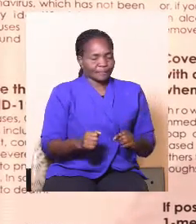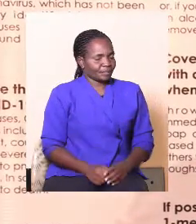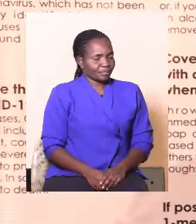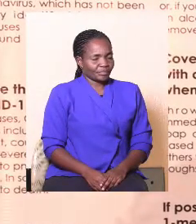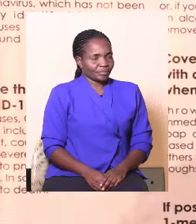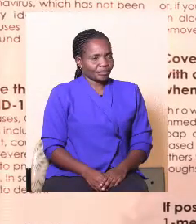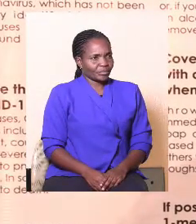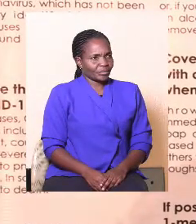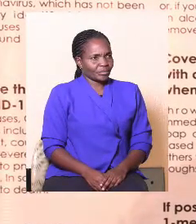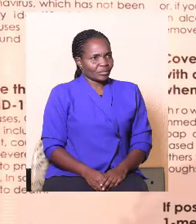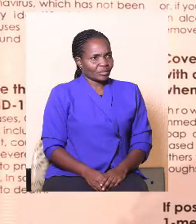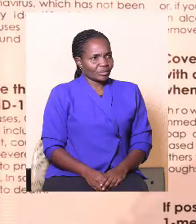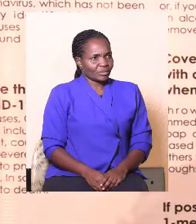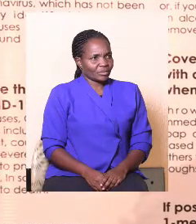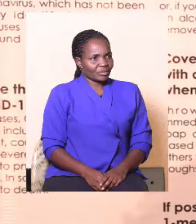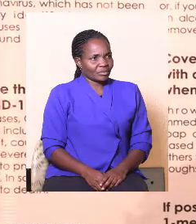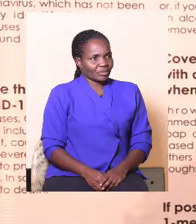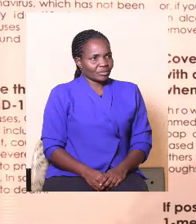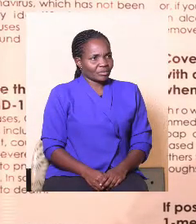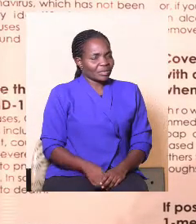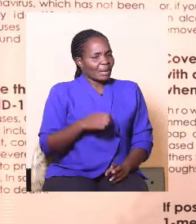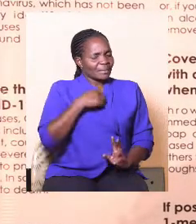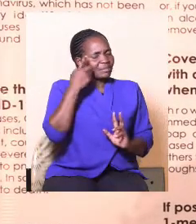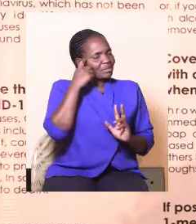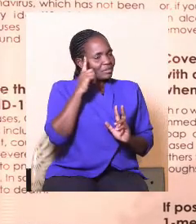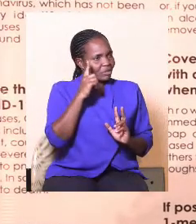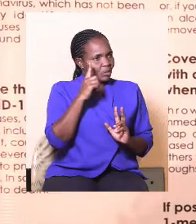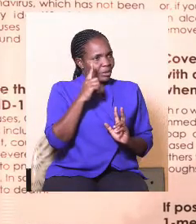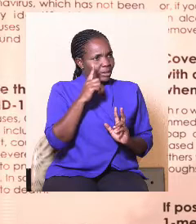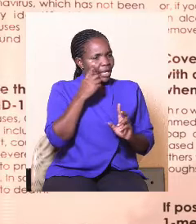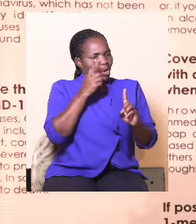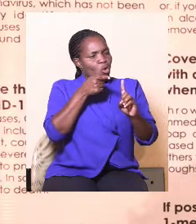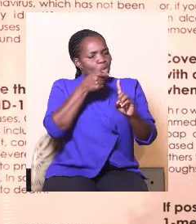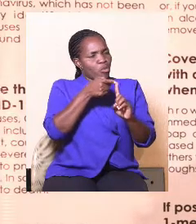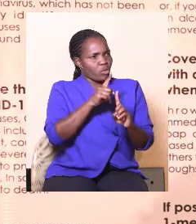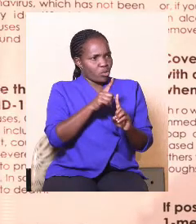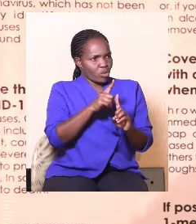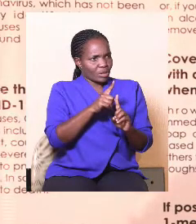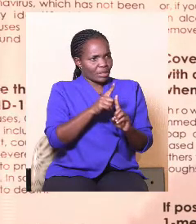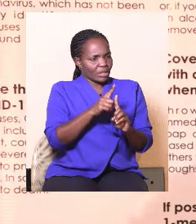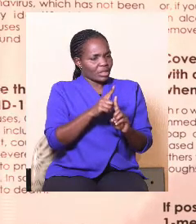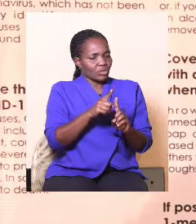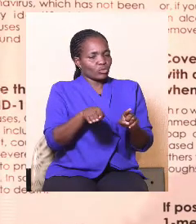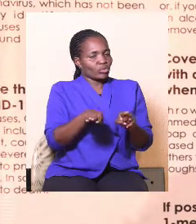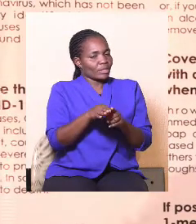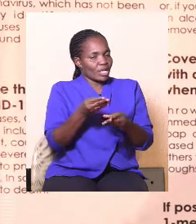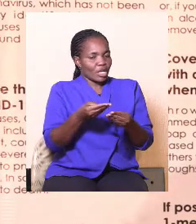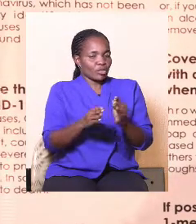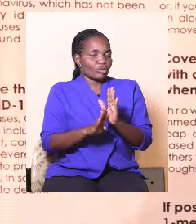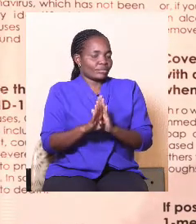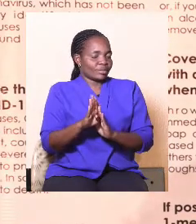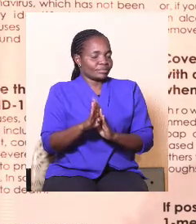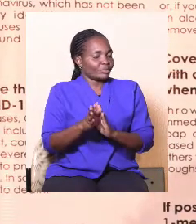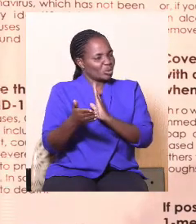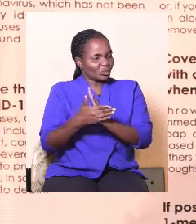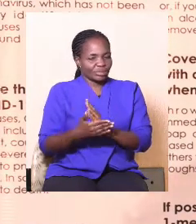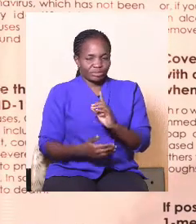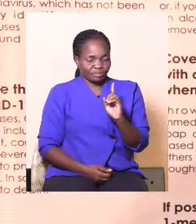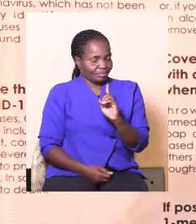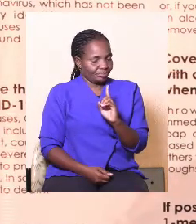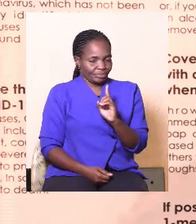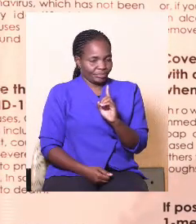intention, not that I don't think, I believe the intention is not to shut down the economy forever. There